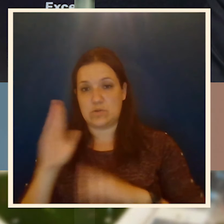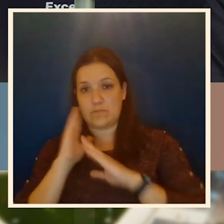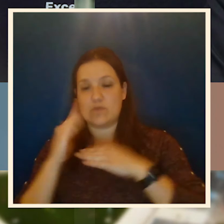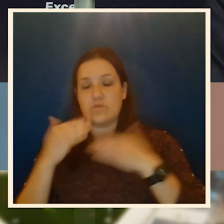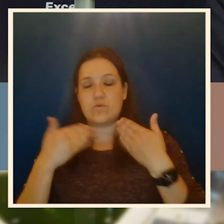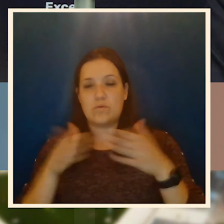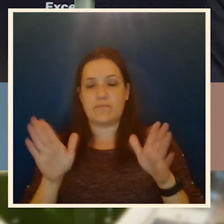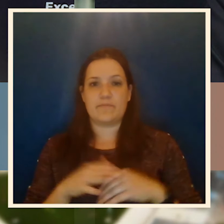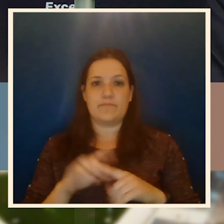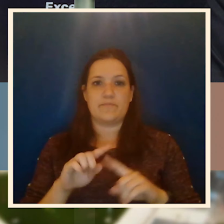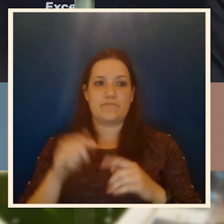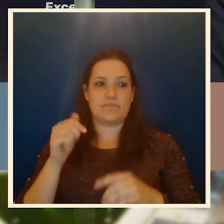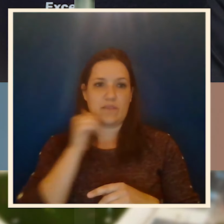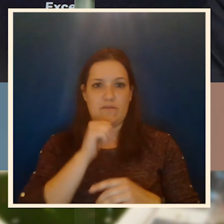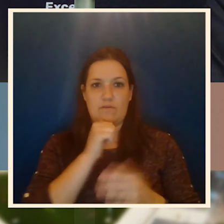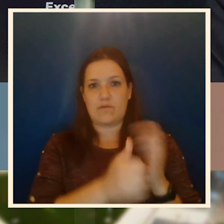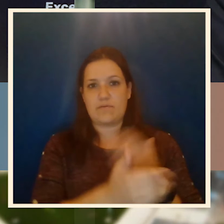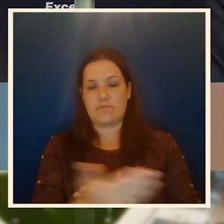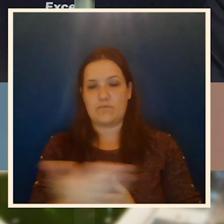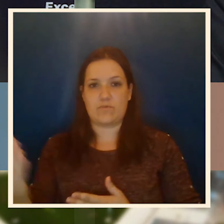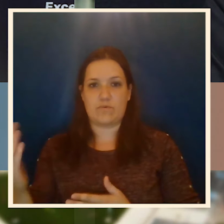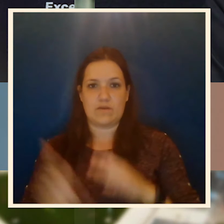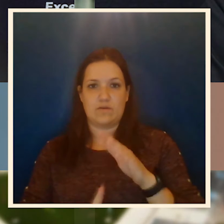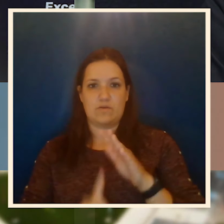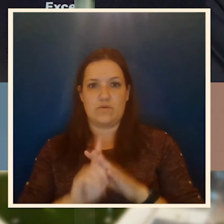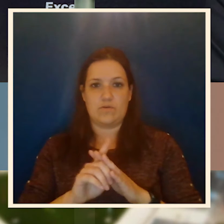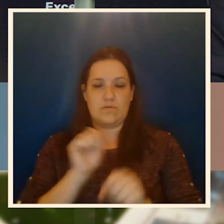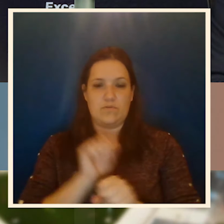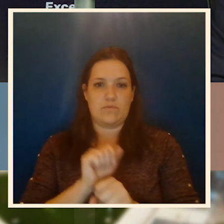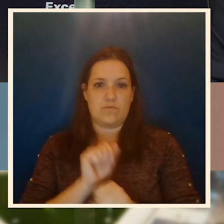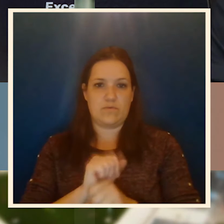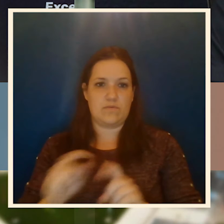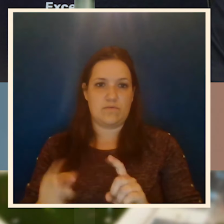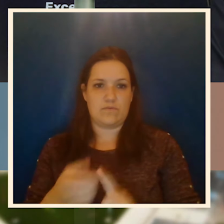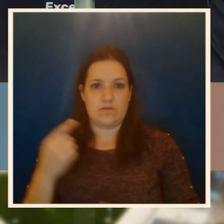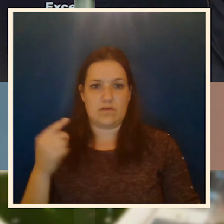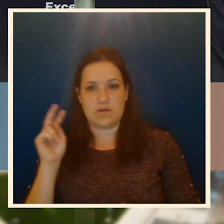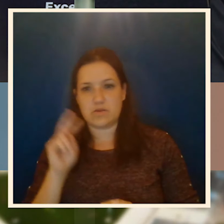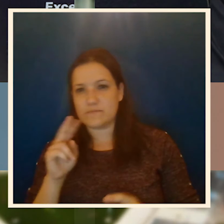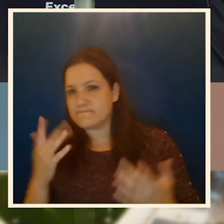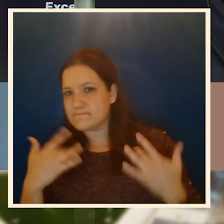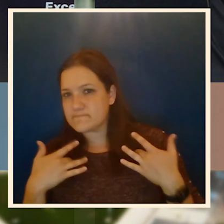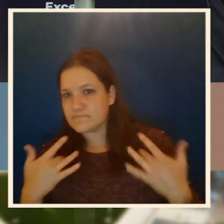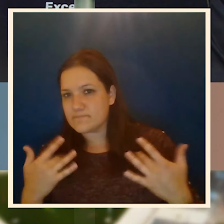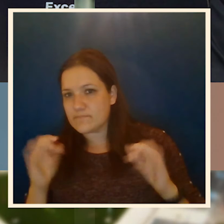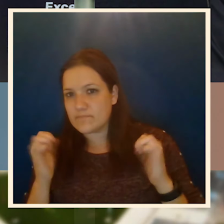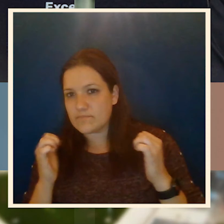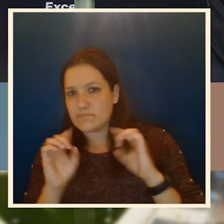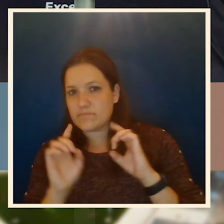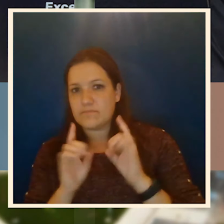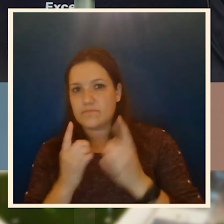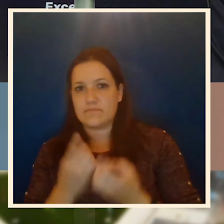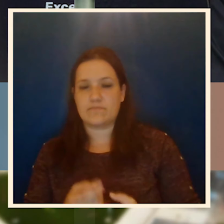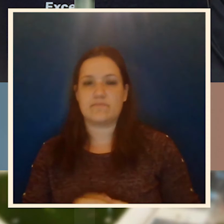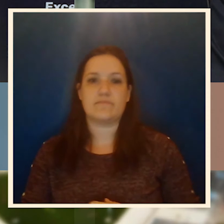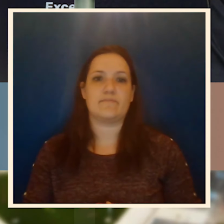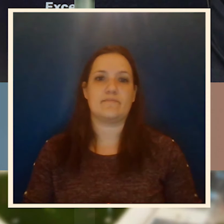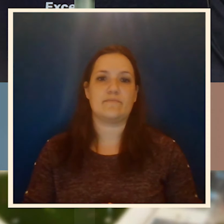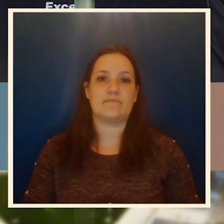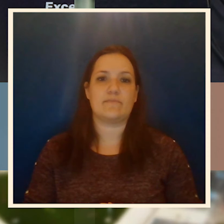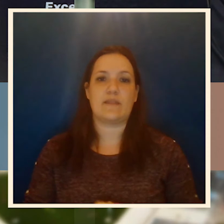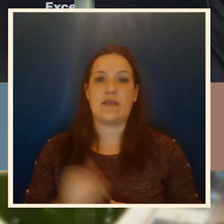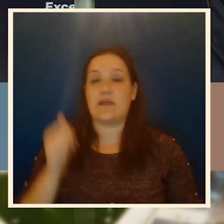of our 54 ICCU beds were open. But every morning I come to work and one of the